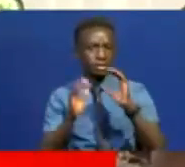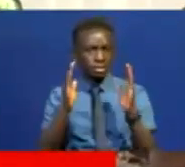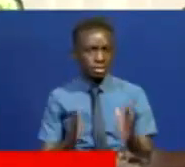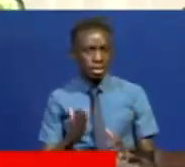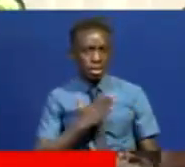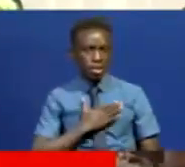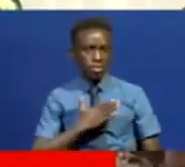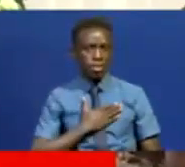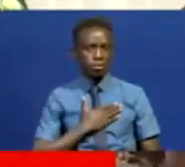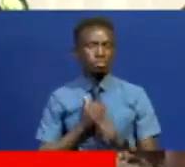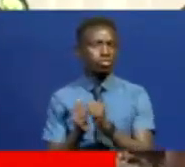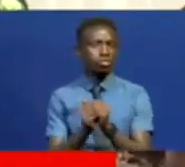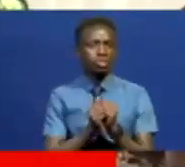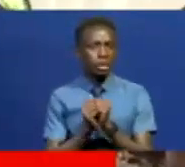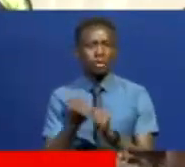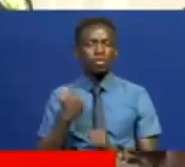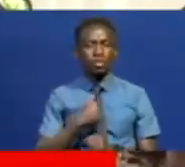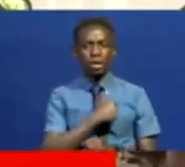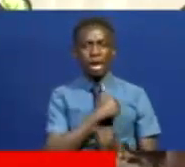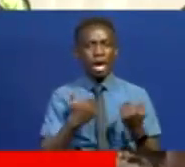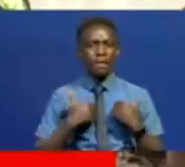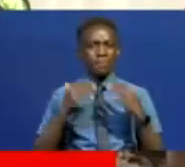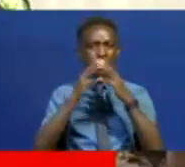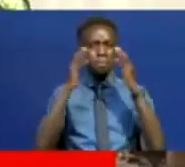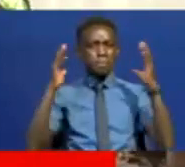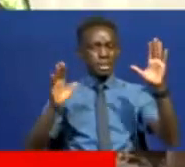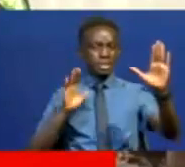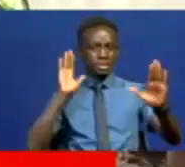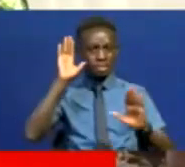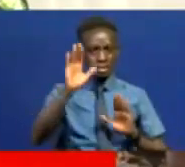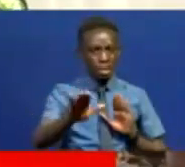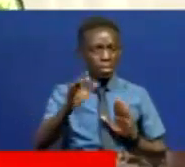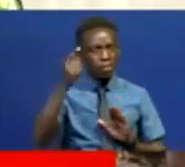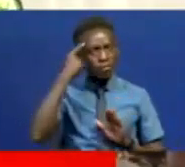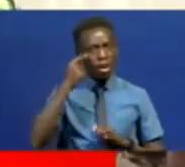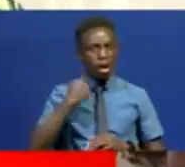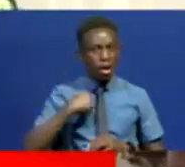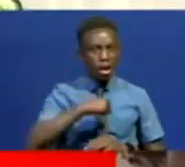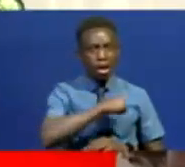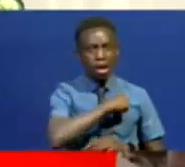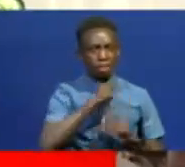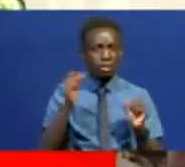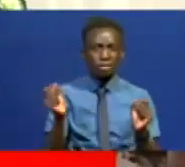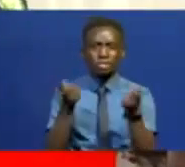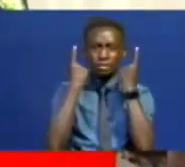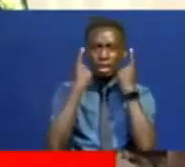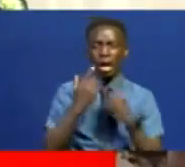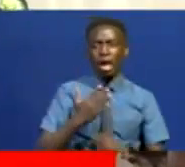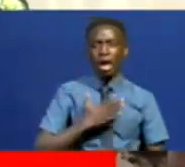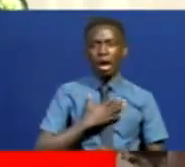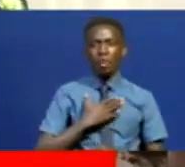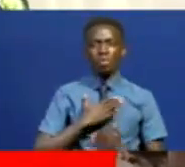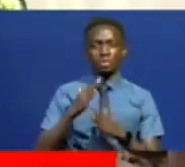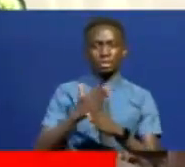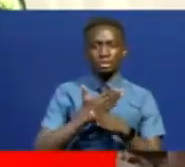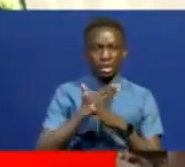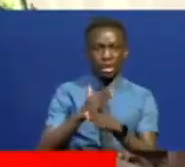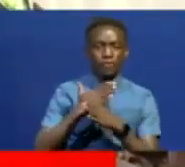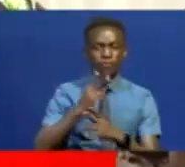we are taking a giant step towards realizing our shared vision of a